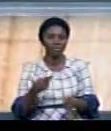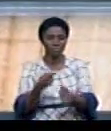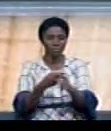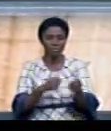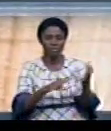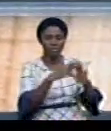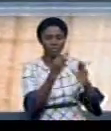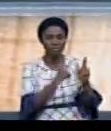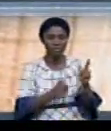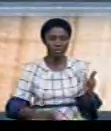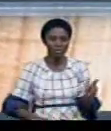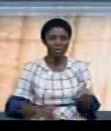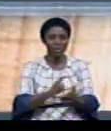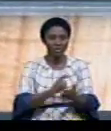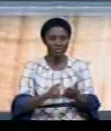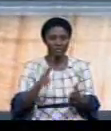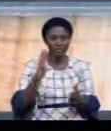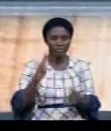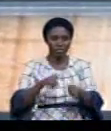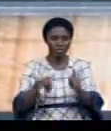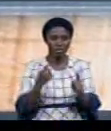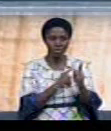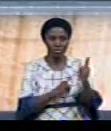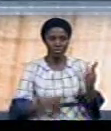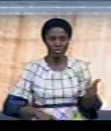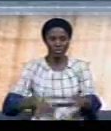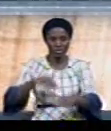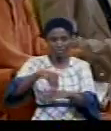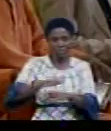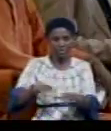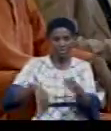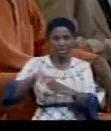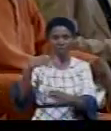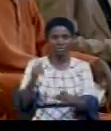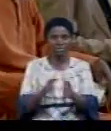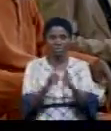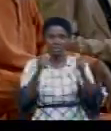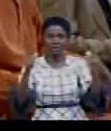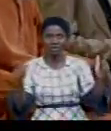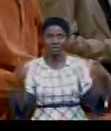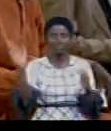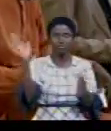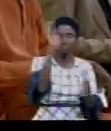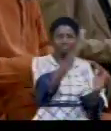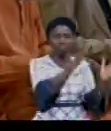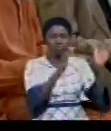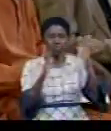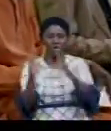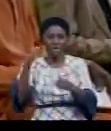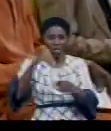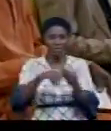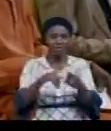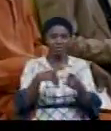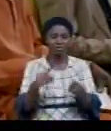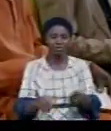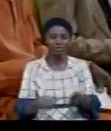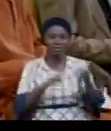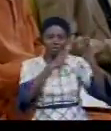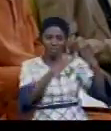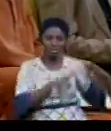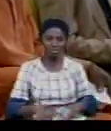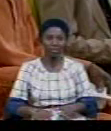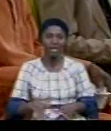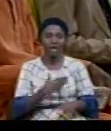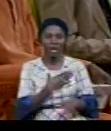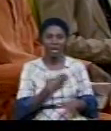Lord sent out a great wind into the sea,